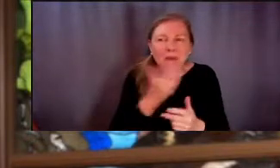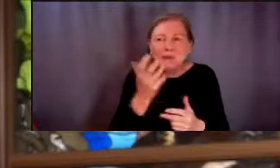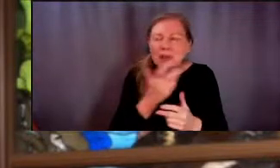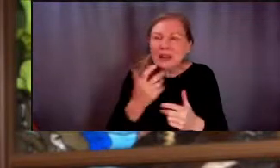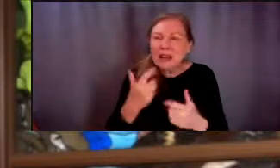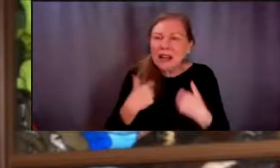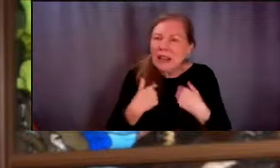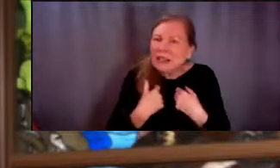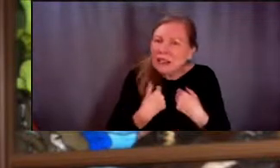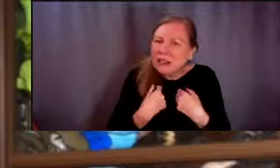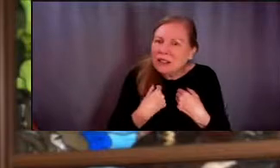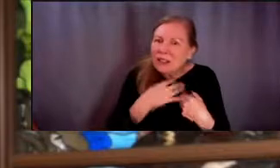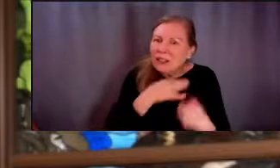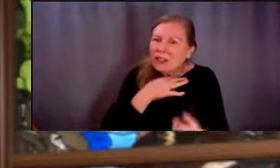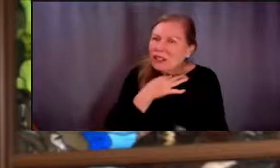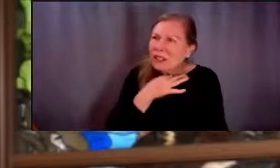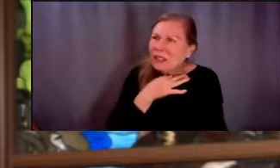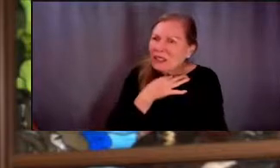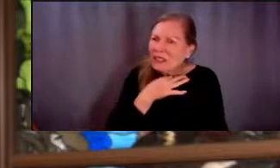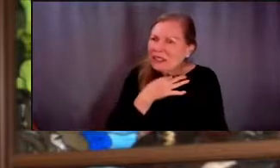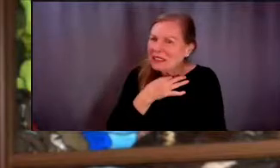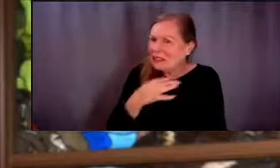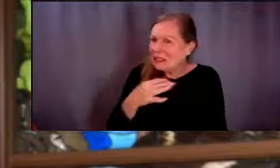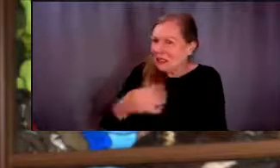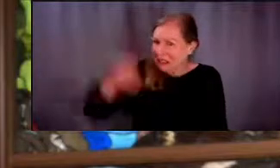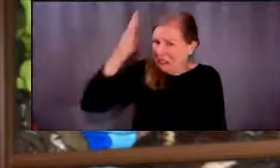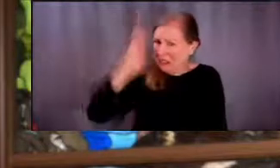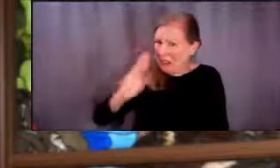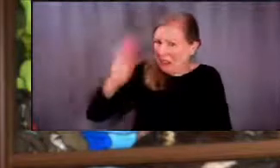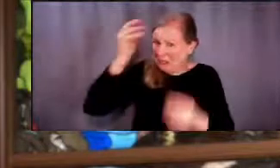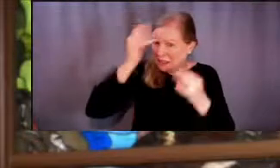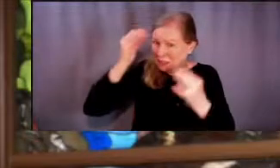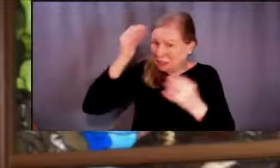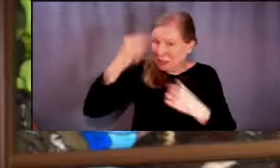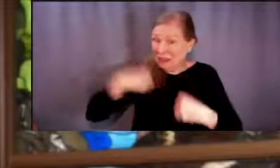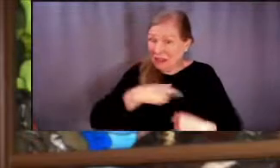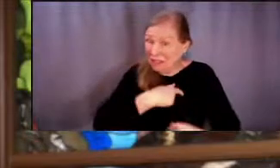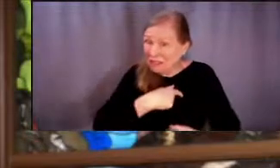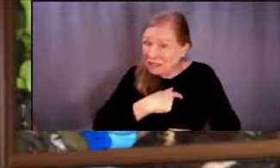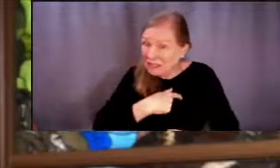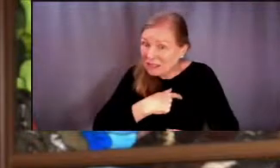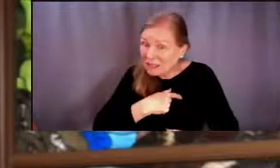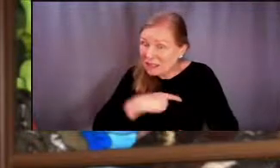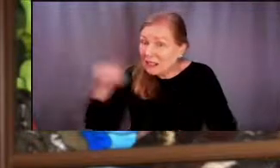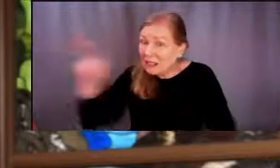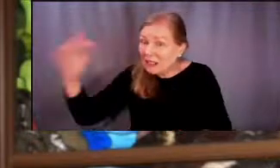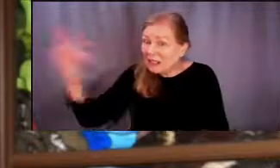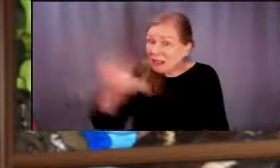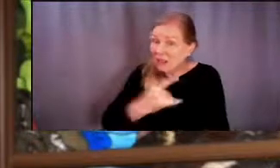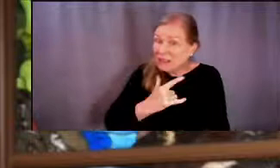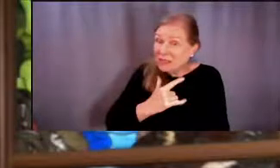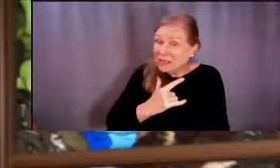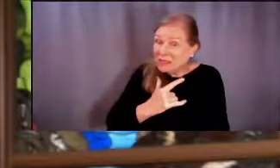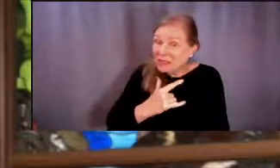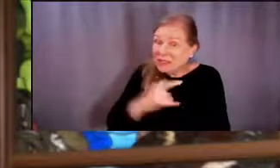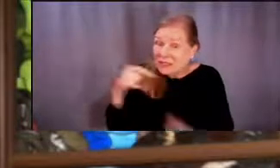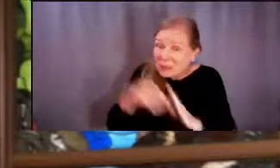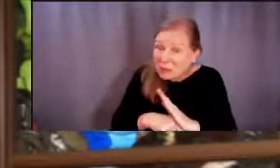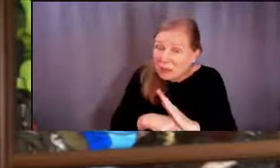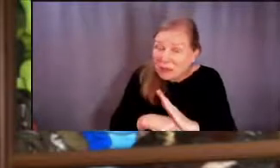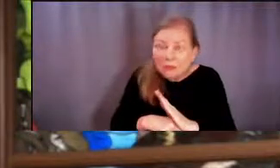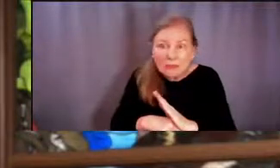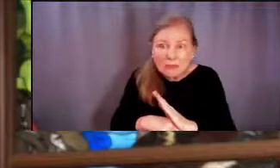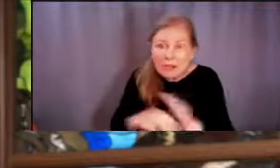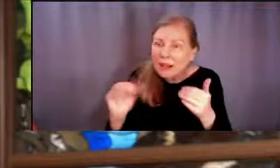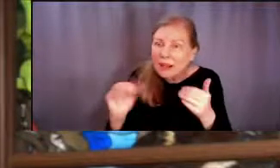God can even consider us, let alone love us so deeply. You see, Isaiah and the